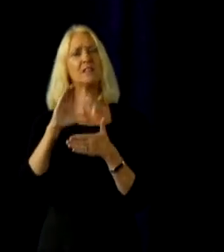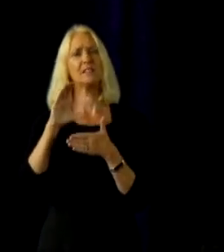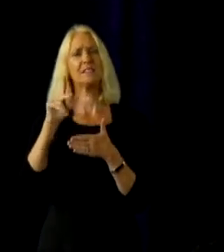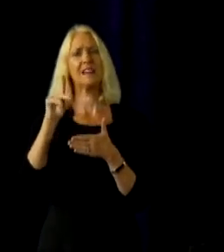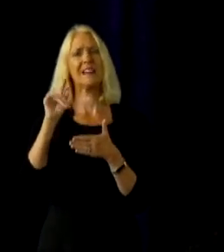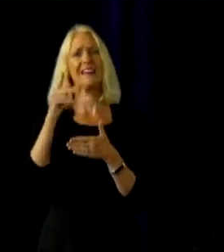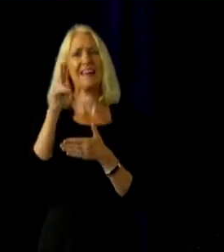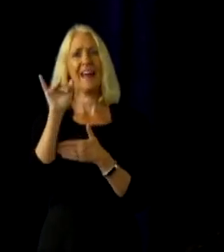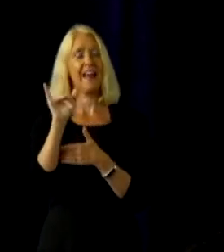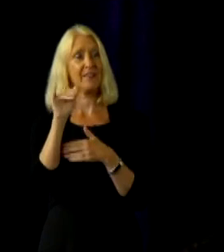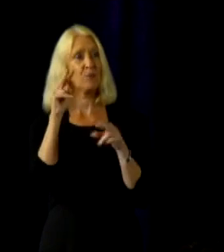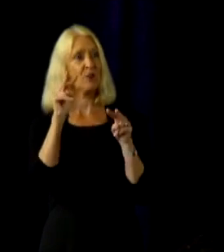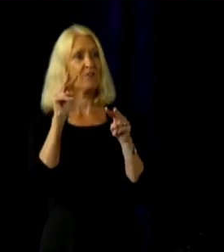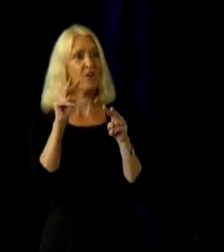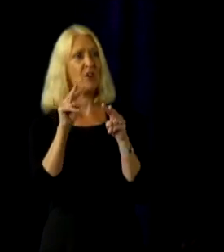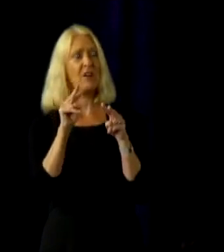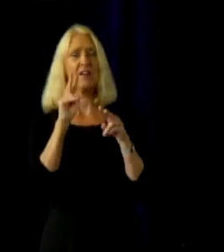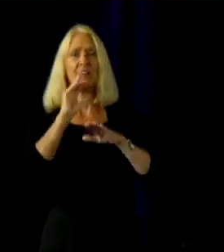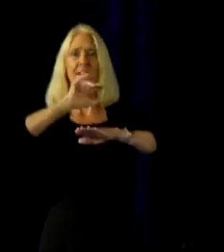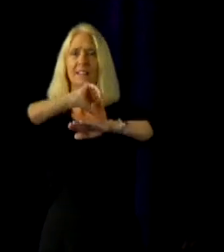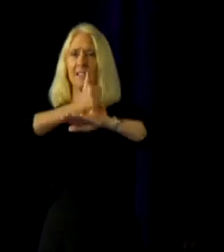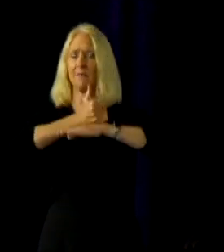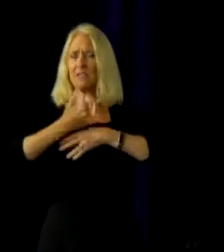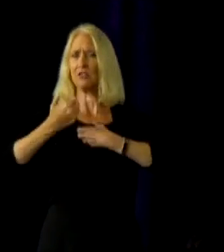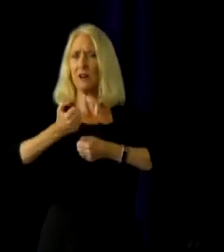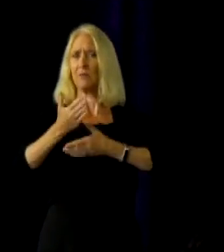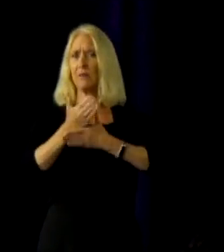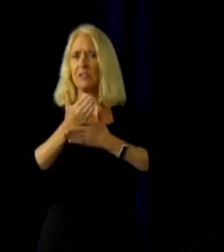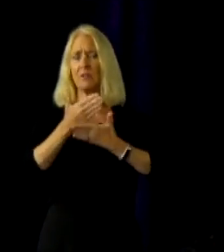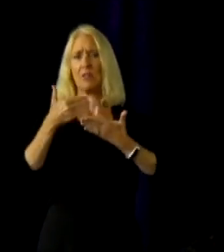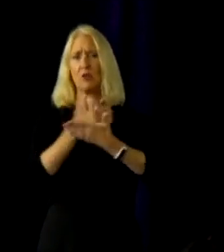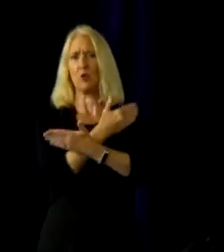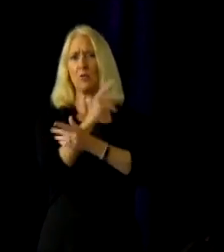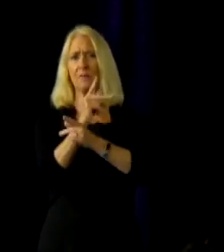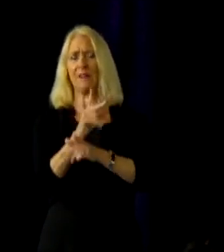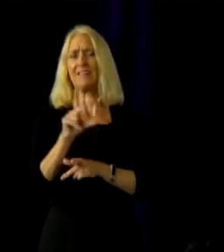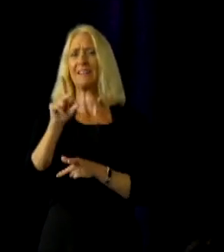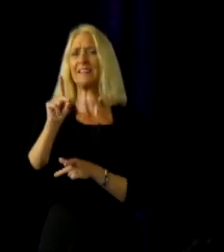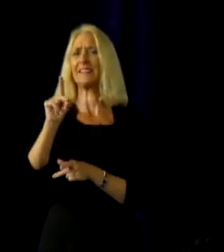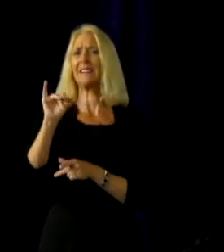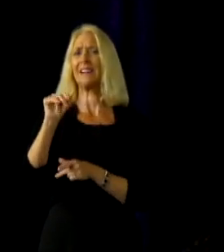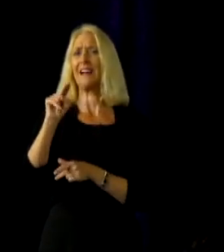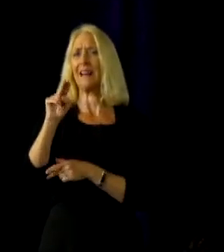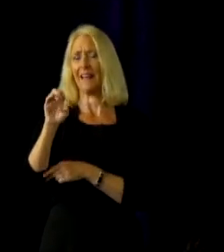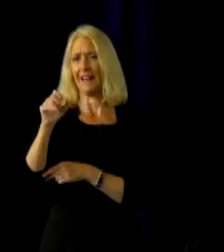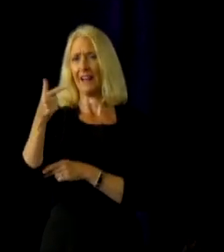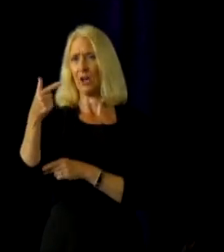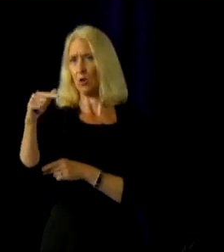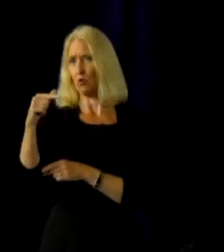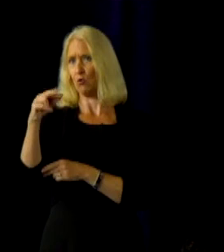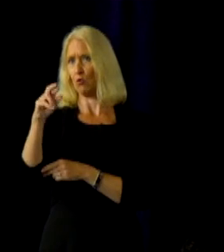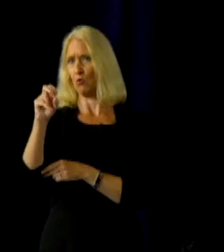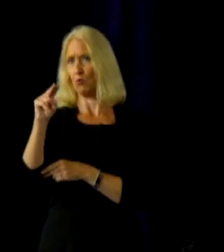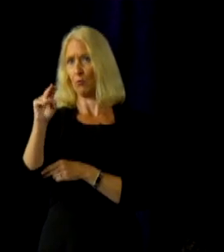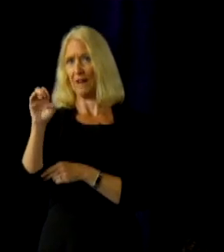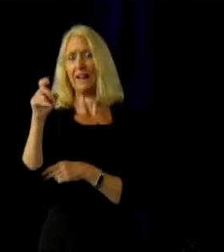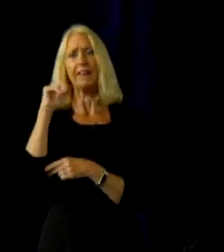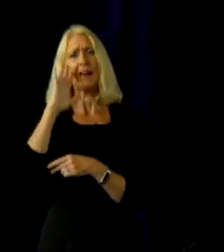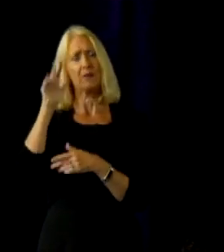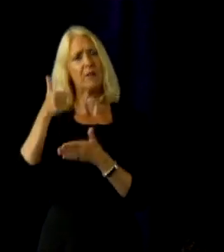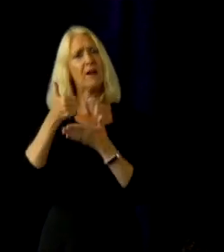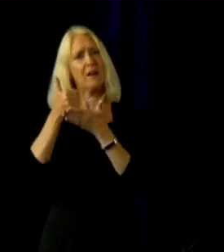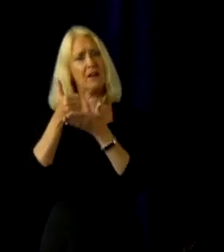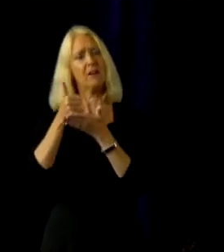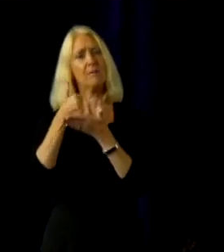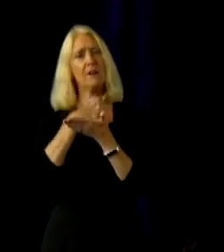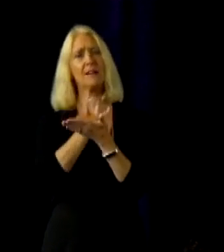developing a really strong partnership with our new Duval Superintendent, Diana Green. Just, I think it's going to continue to pay a lot of dividends for us. Chief, I always